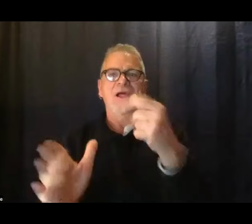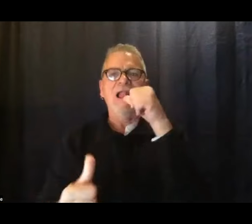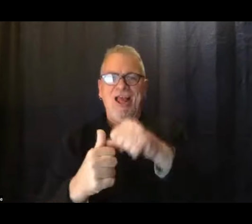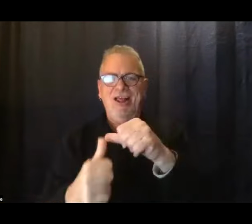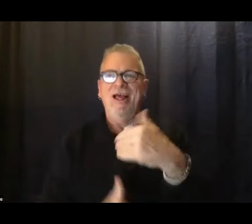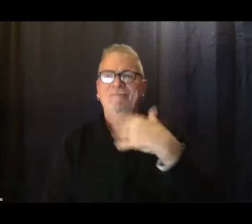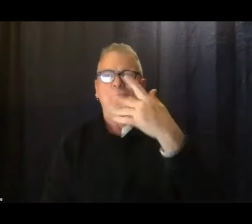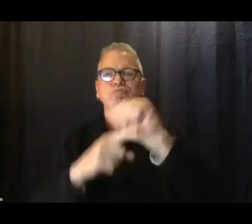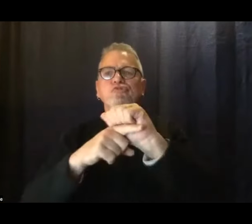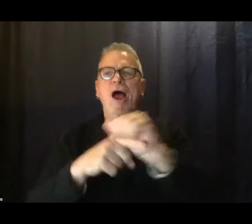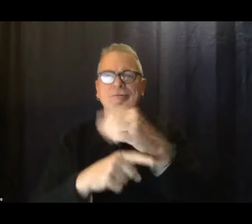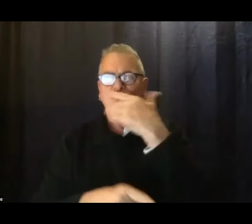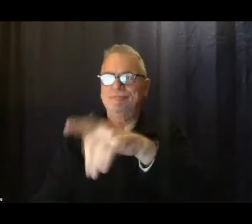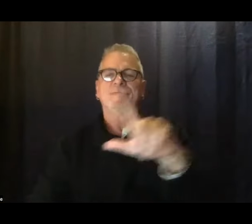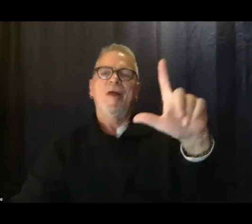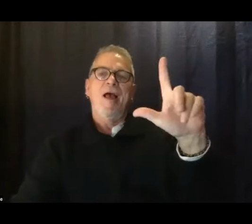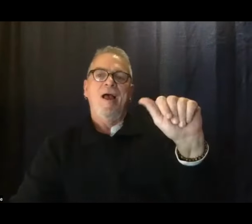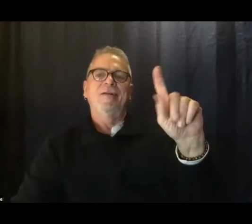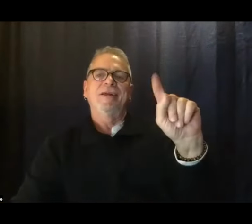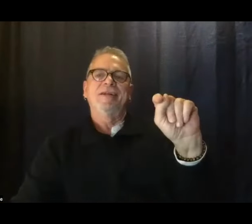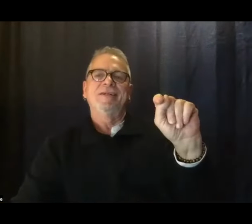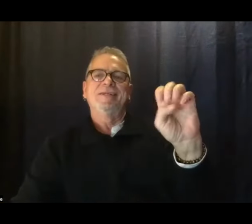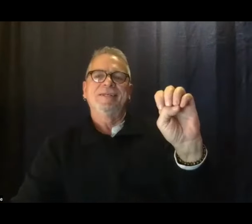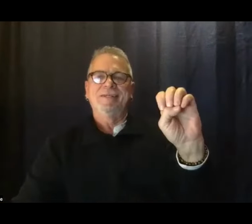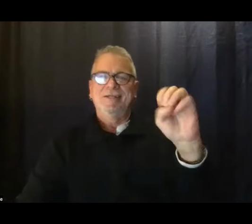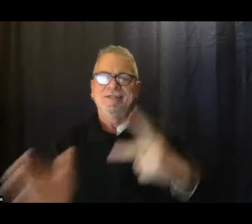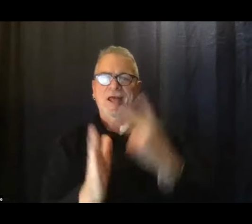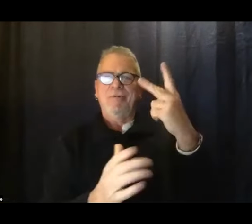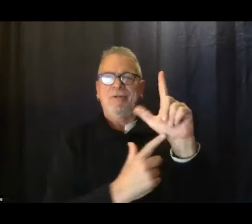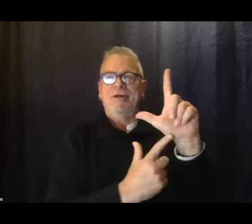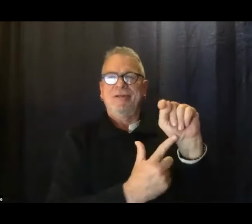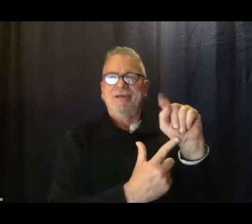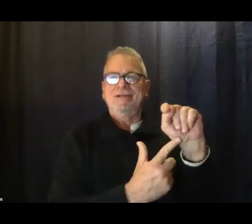silly. All right, now double letters. Let's practice those.